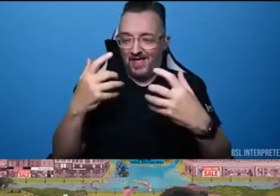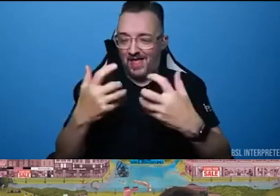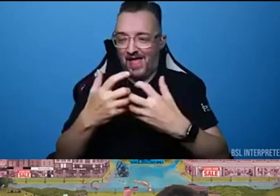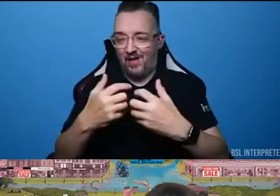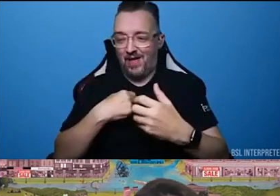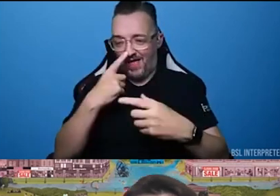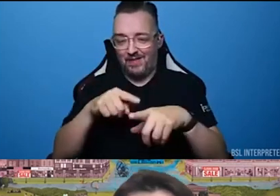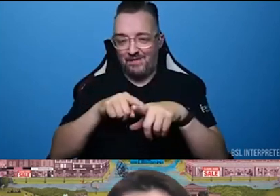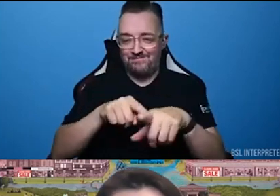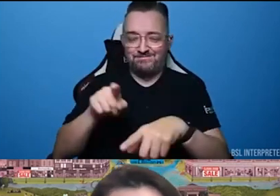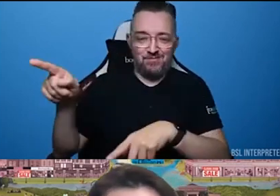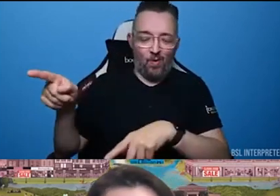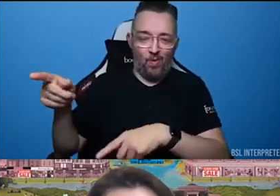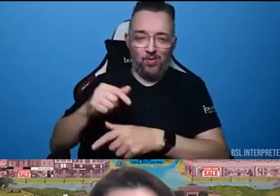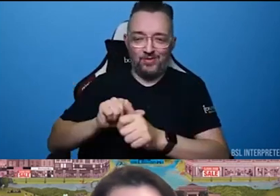follow you.